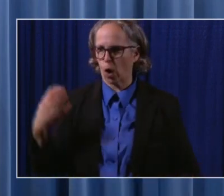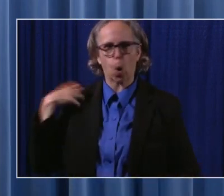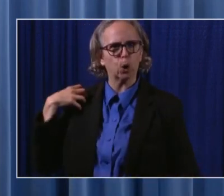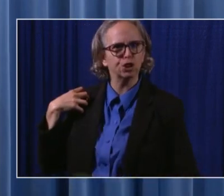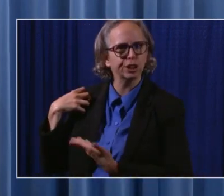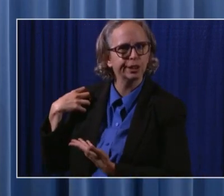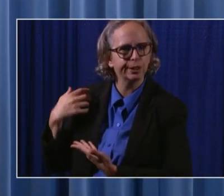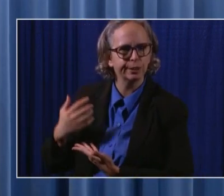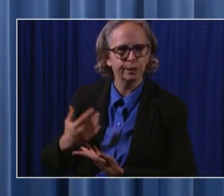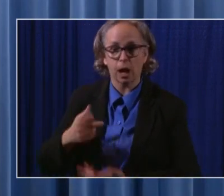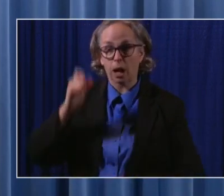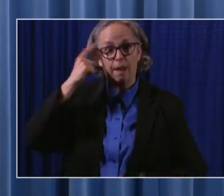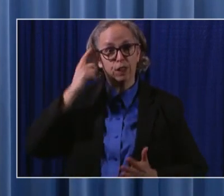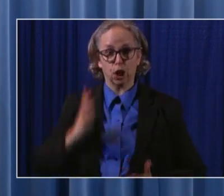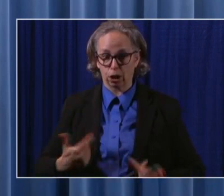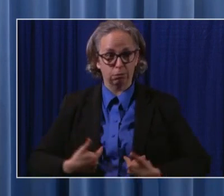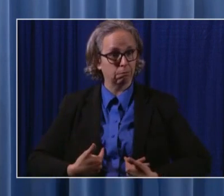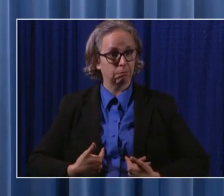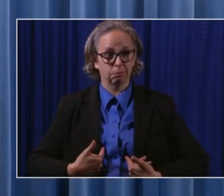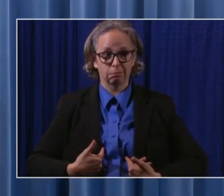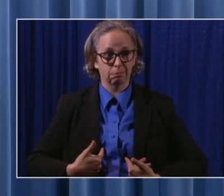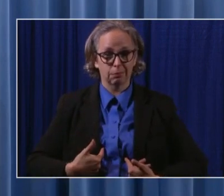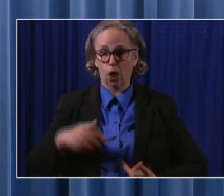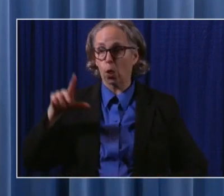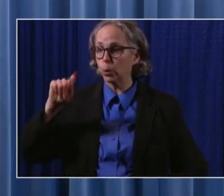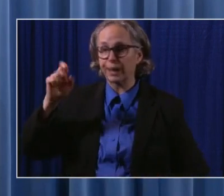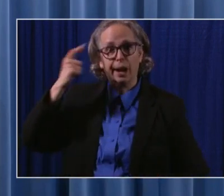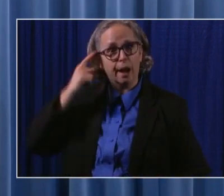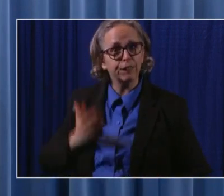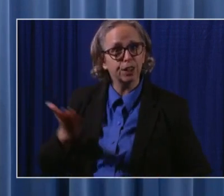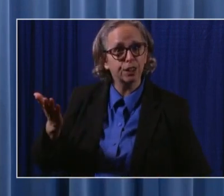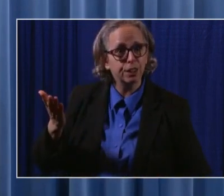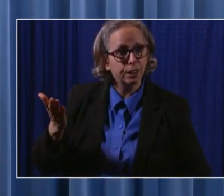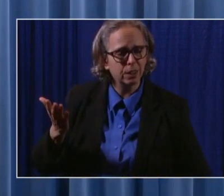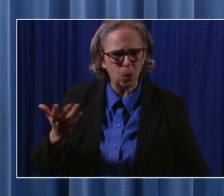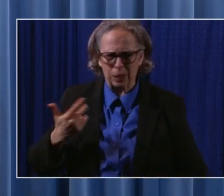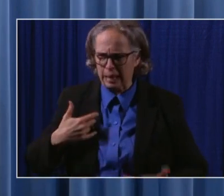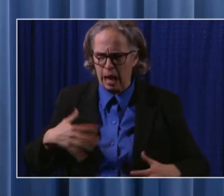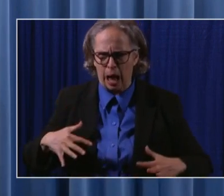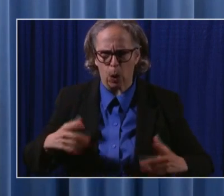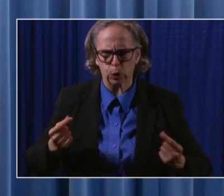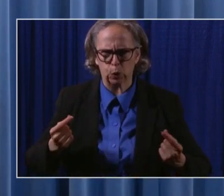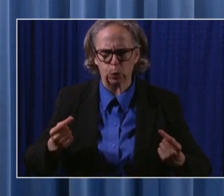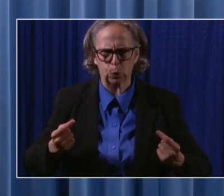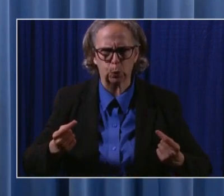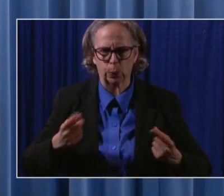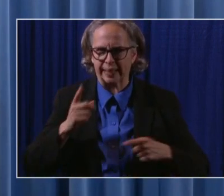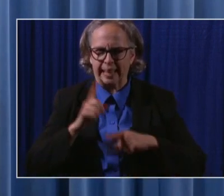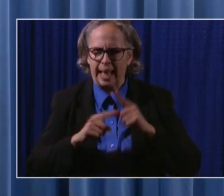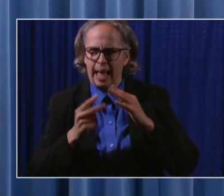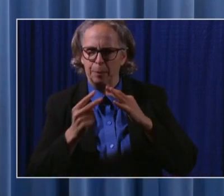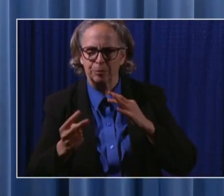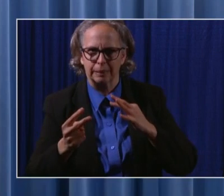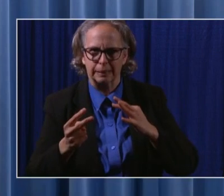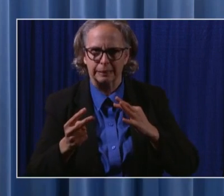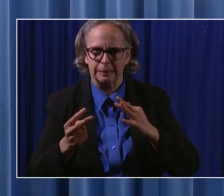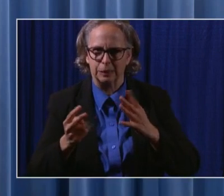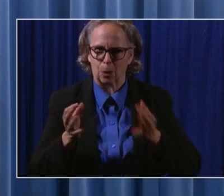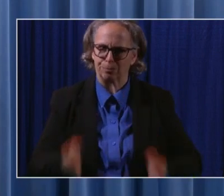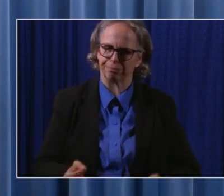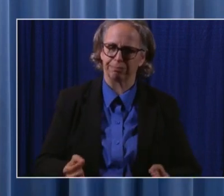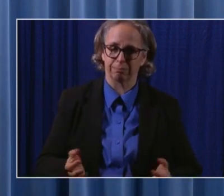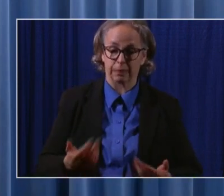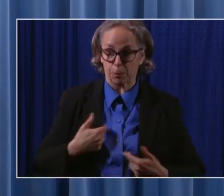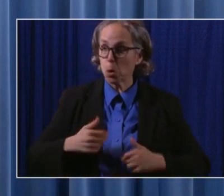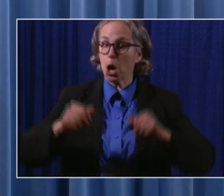We are at a critical stage in this virus. We don't know which way it's going to go. If we knew where it was going to be in 4 weeks or